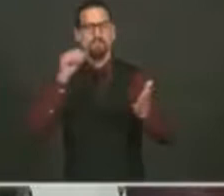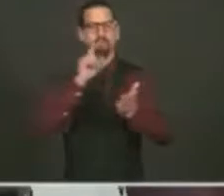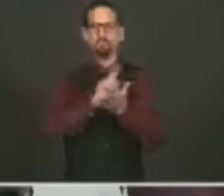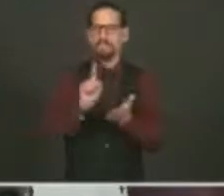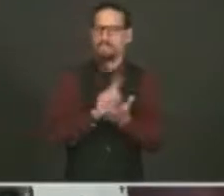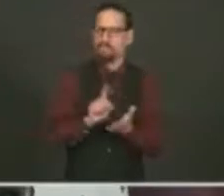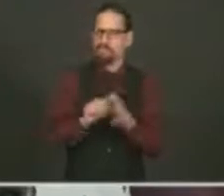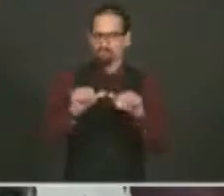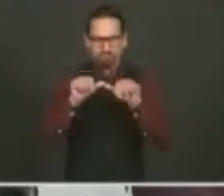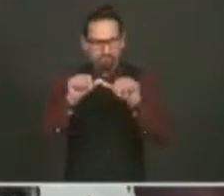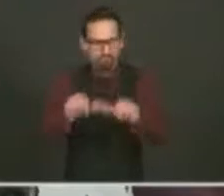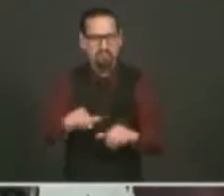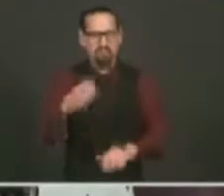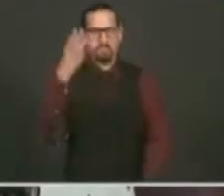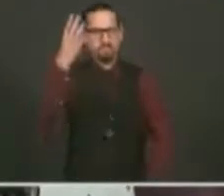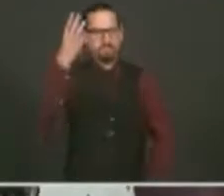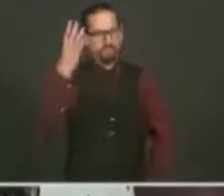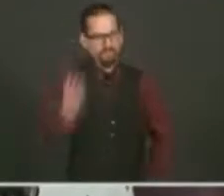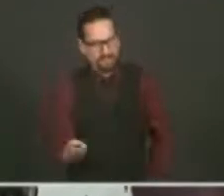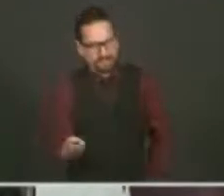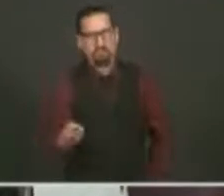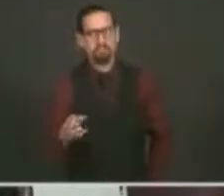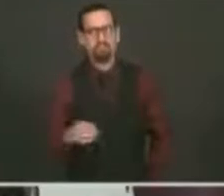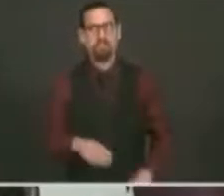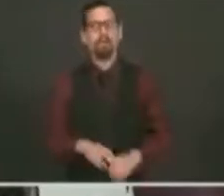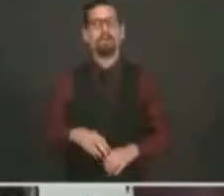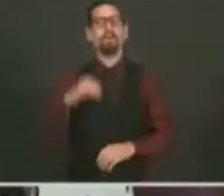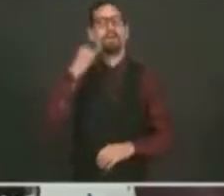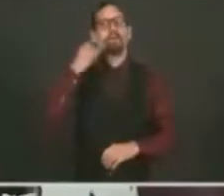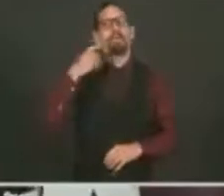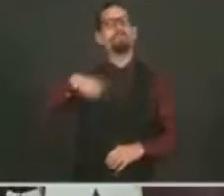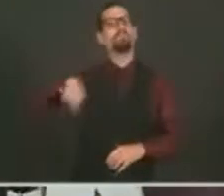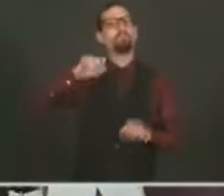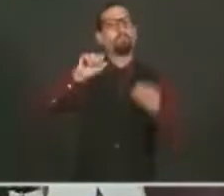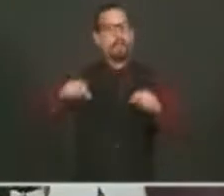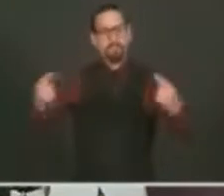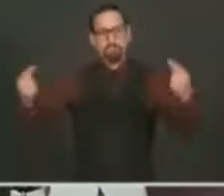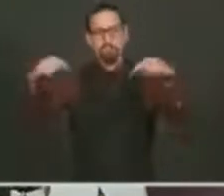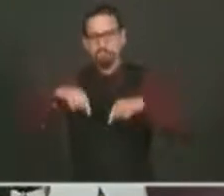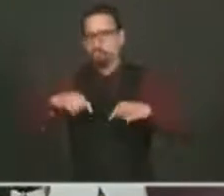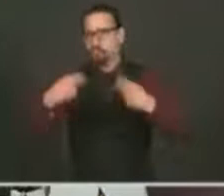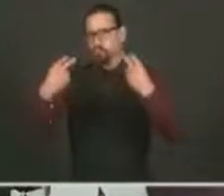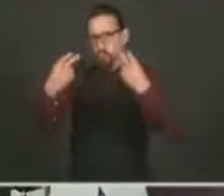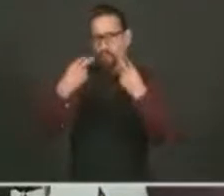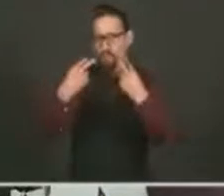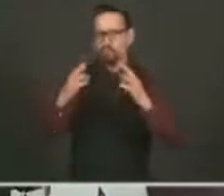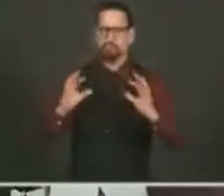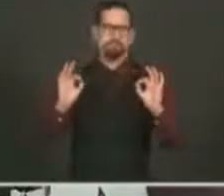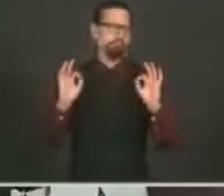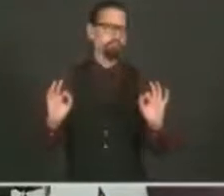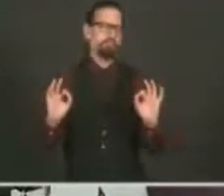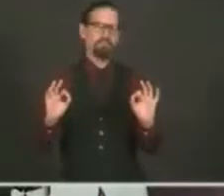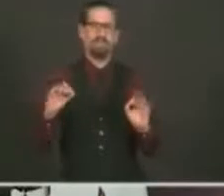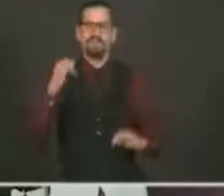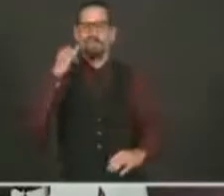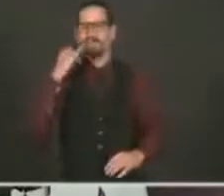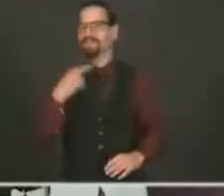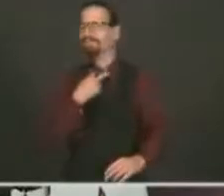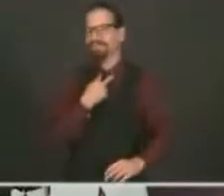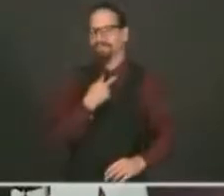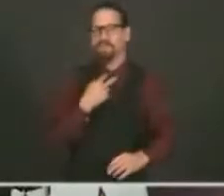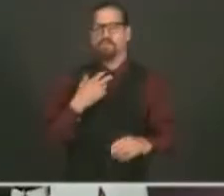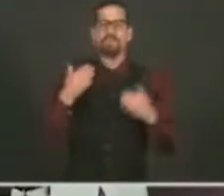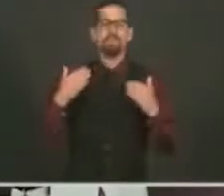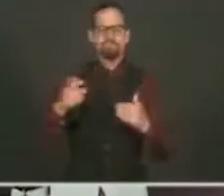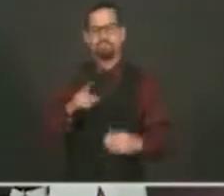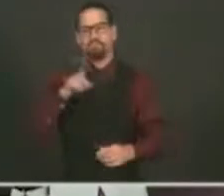I'd encourage you to tune in. If you can't, please sign up for your own email. You'll get a daily email. Because